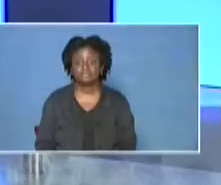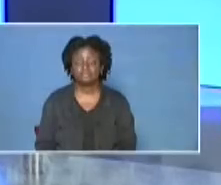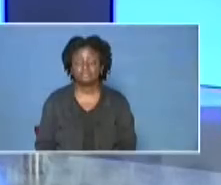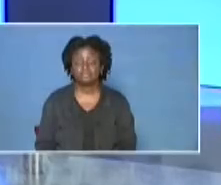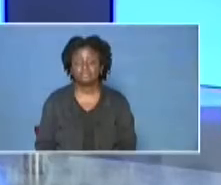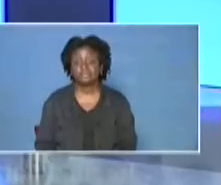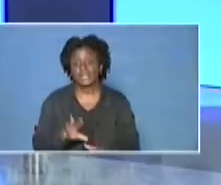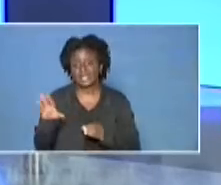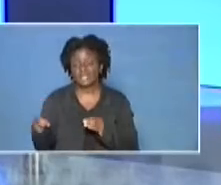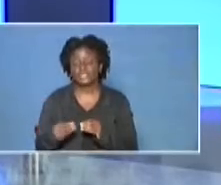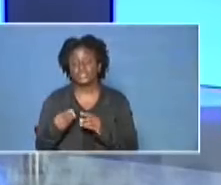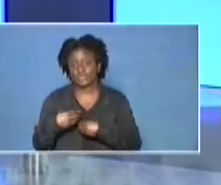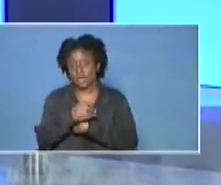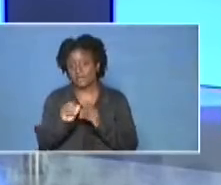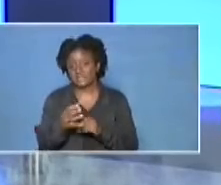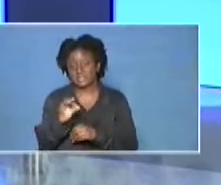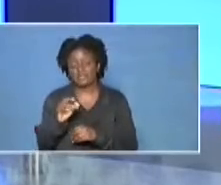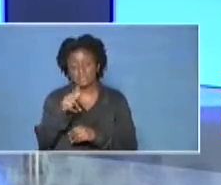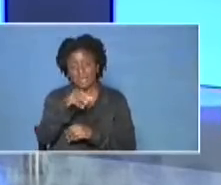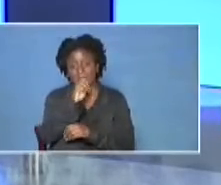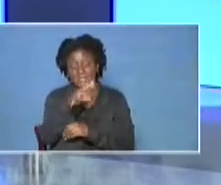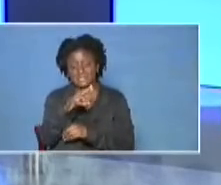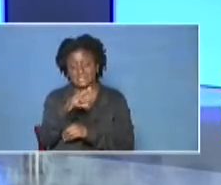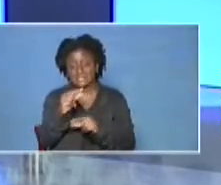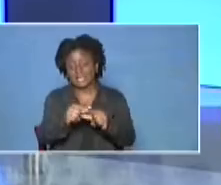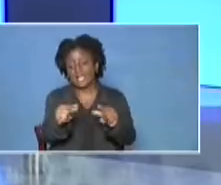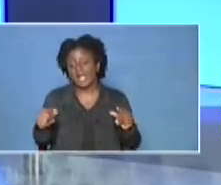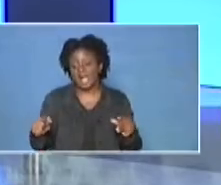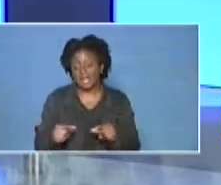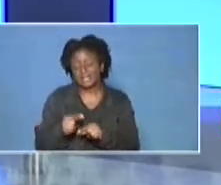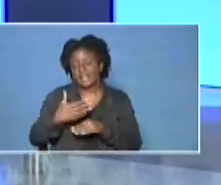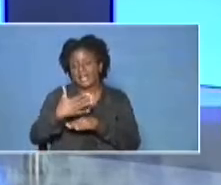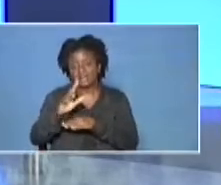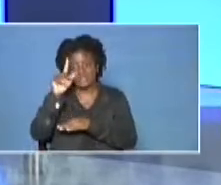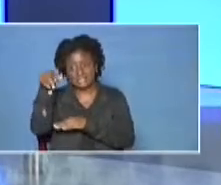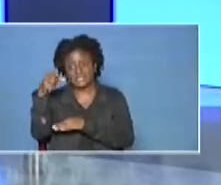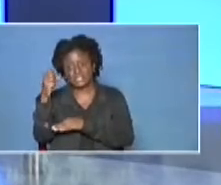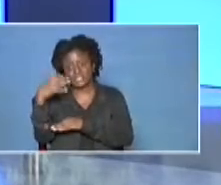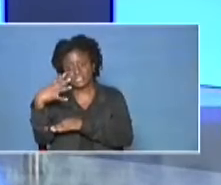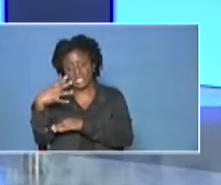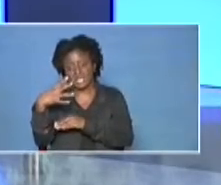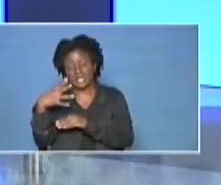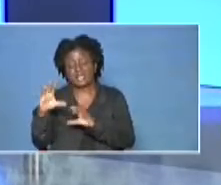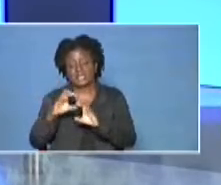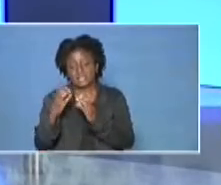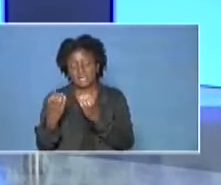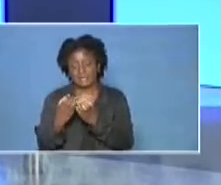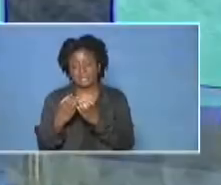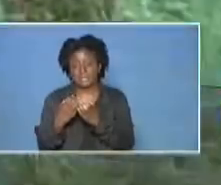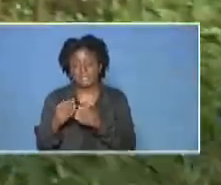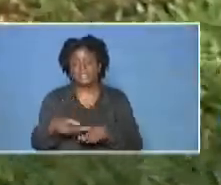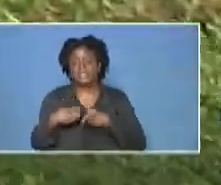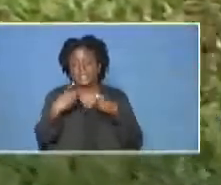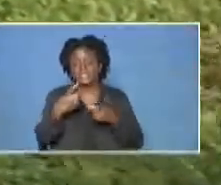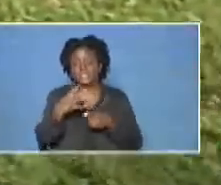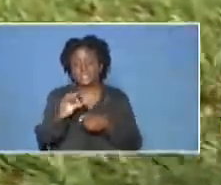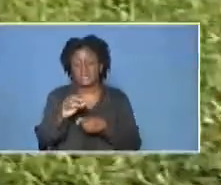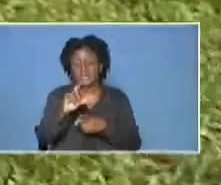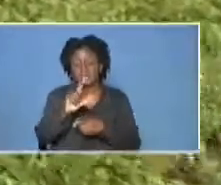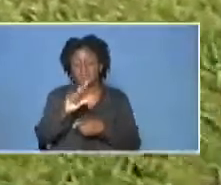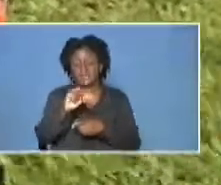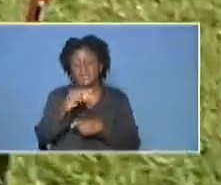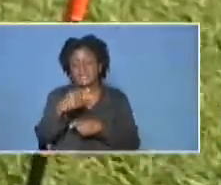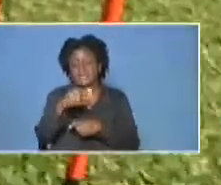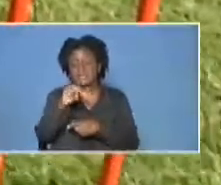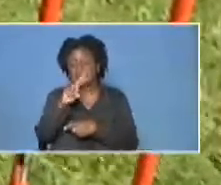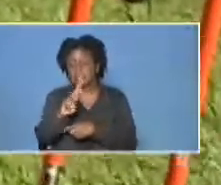In addition to the Office of the Prime Minister's Garden, following Sunshine Holdings' donation of a lignum vitae. The tree planting ceremony